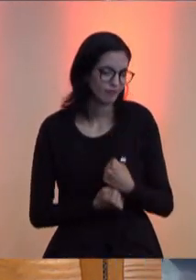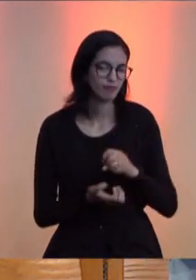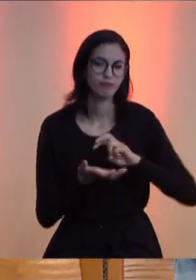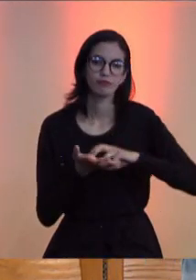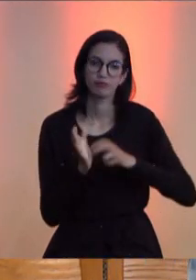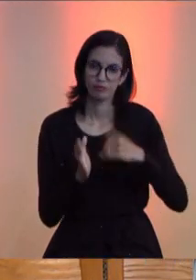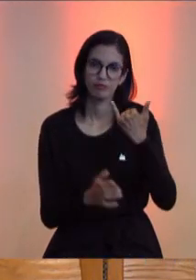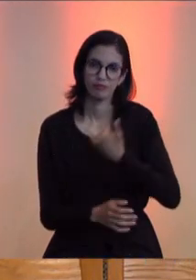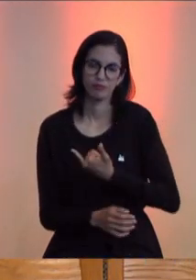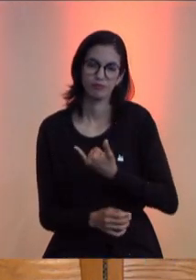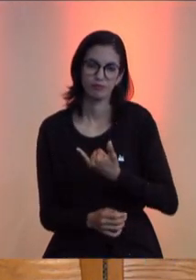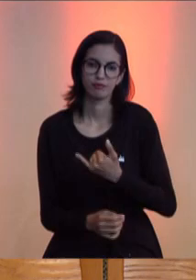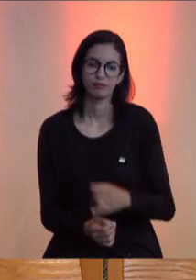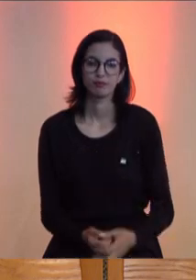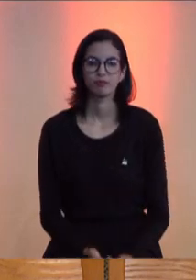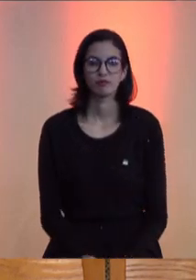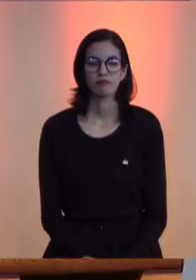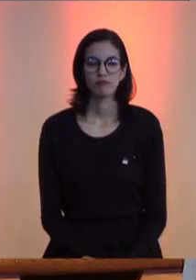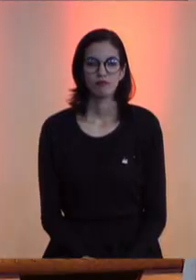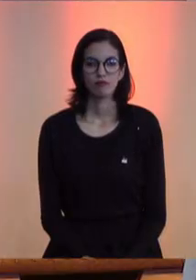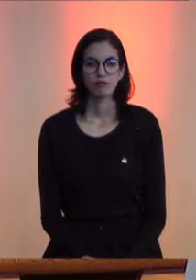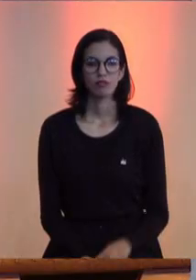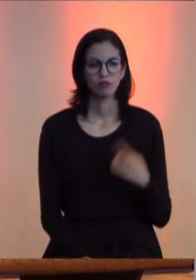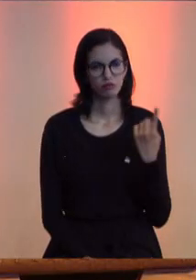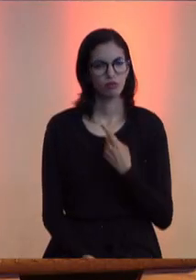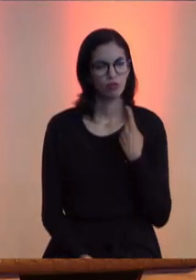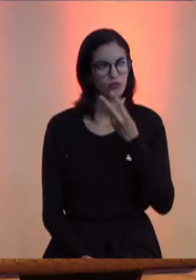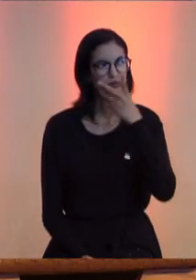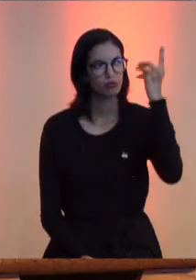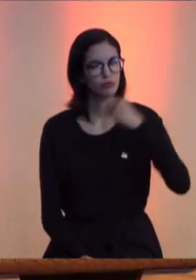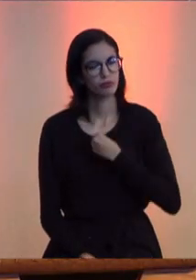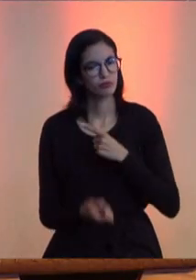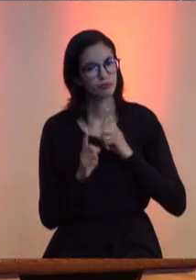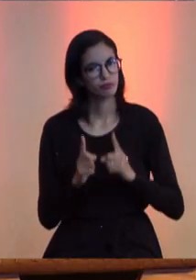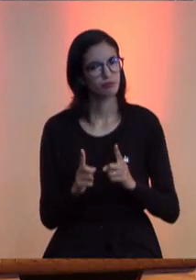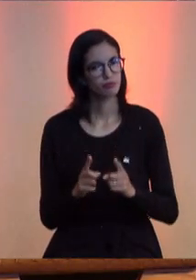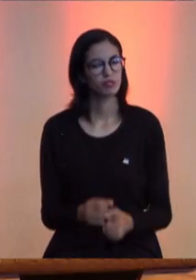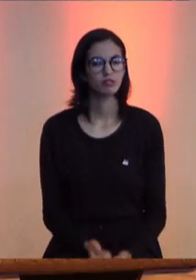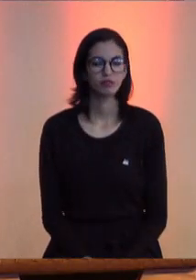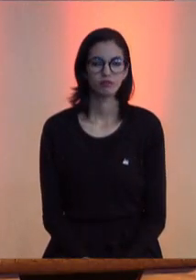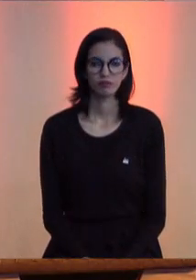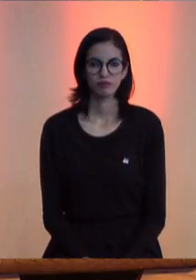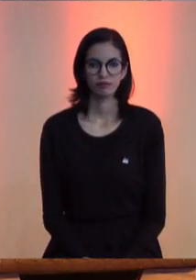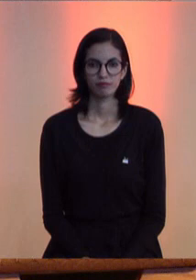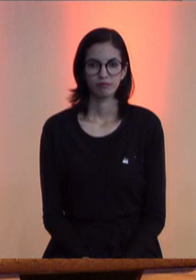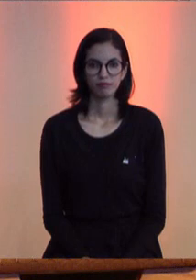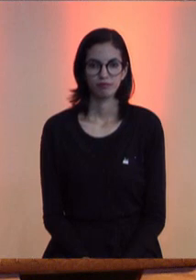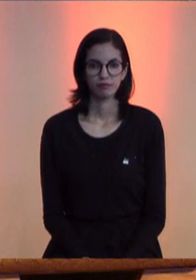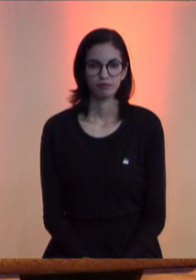problemas. Will I still trust God? ¿Y aún así confiaremos en Dios? I know storms will continue to come